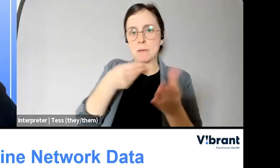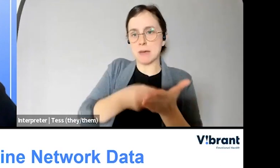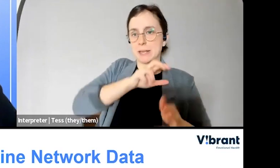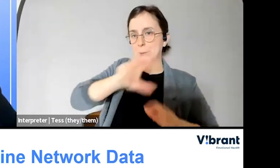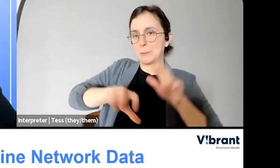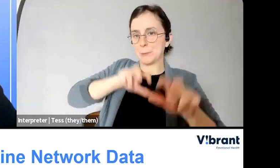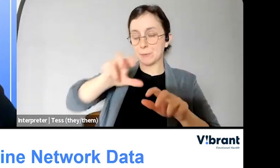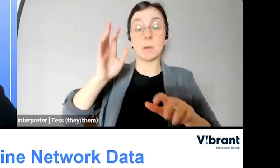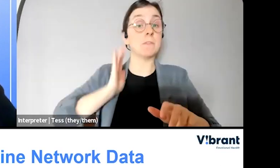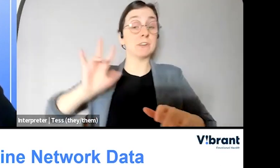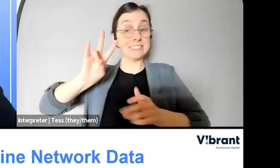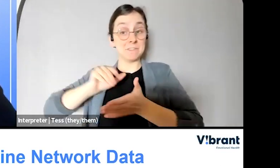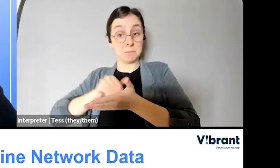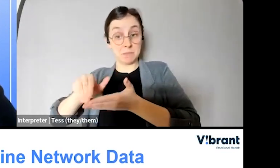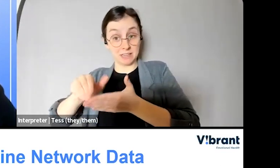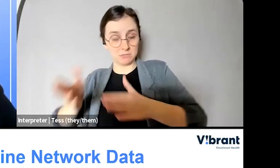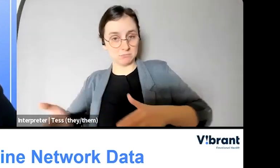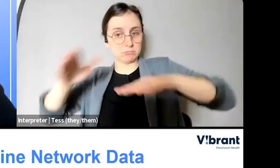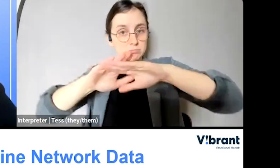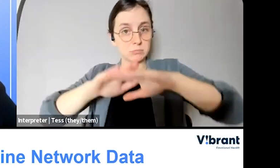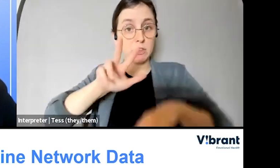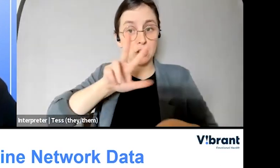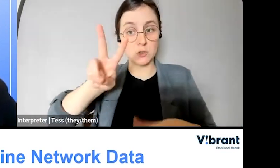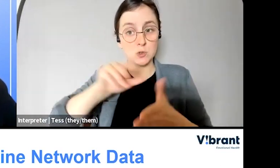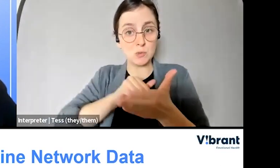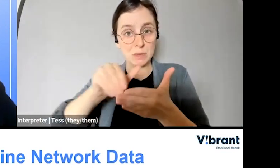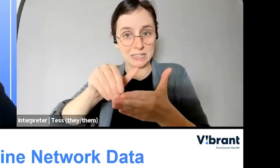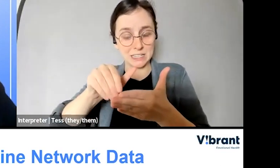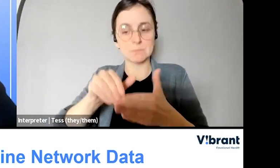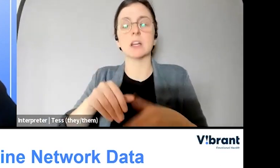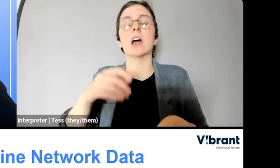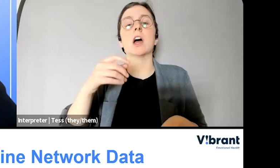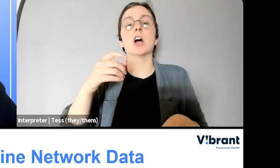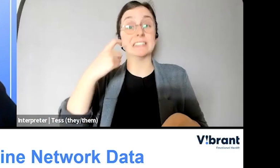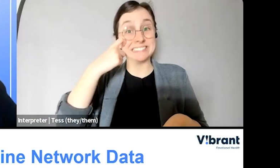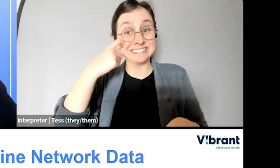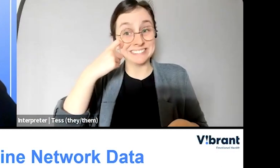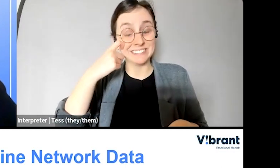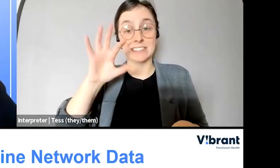from 7 million to 32 million. And then most recently, the